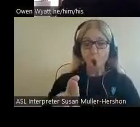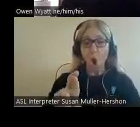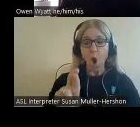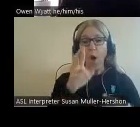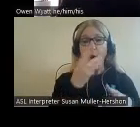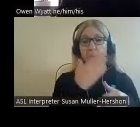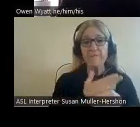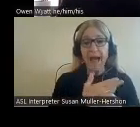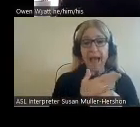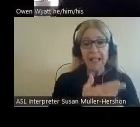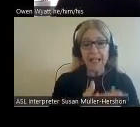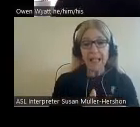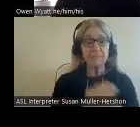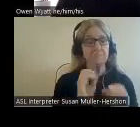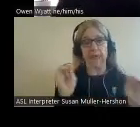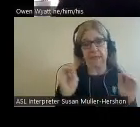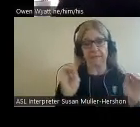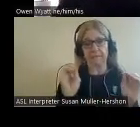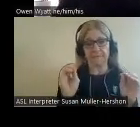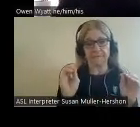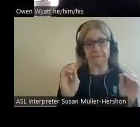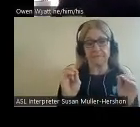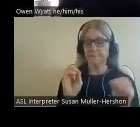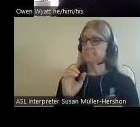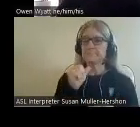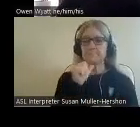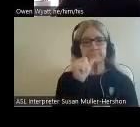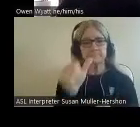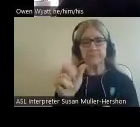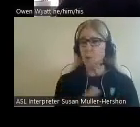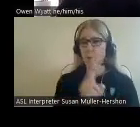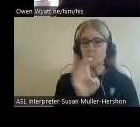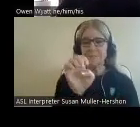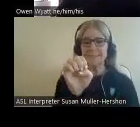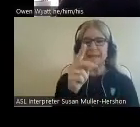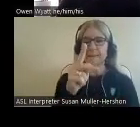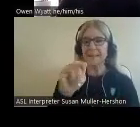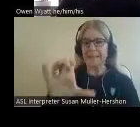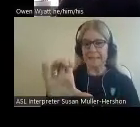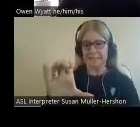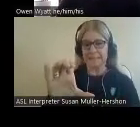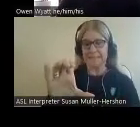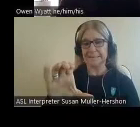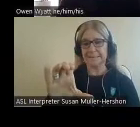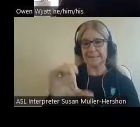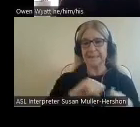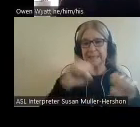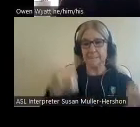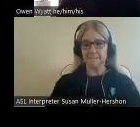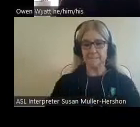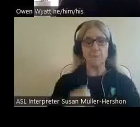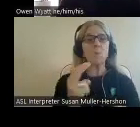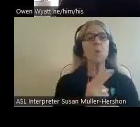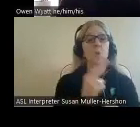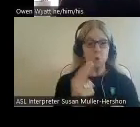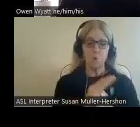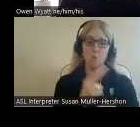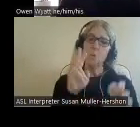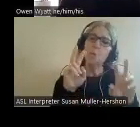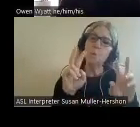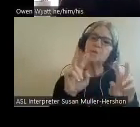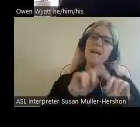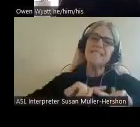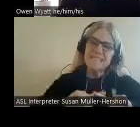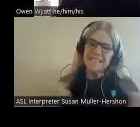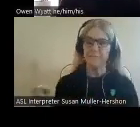file. And we also don't use Epic. We use an entirely different electronic record